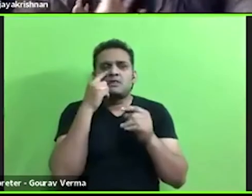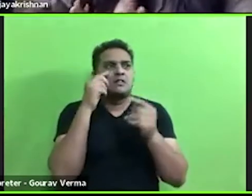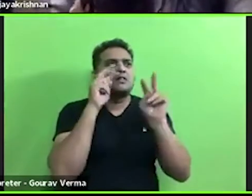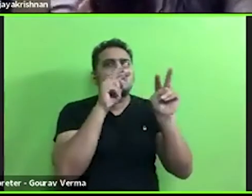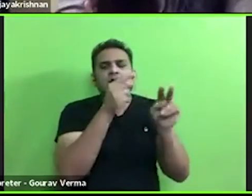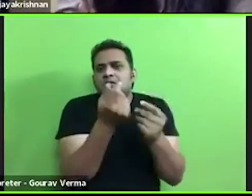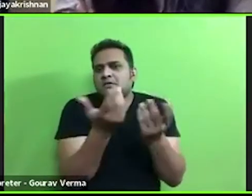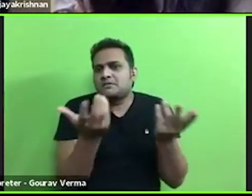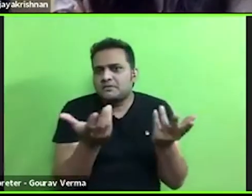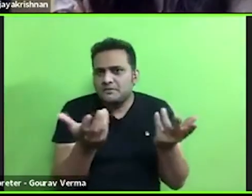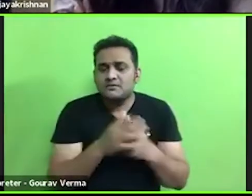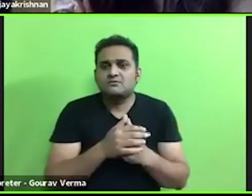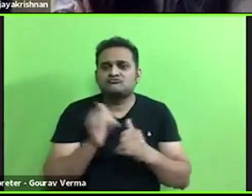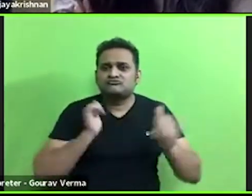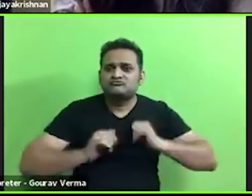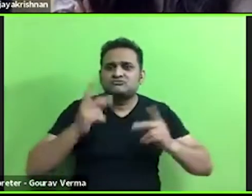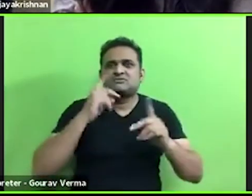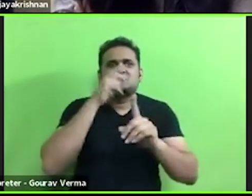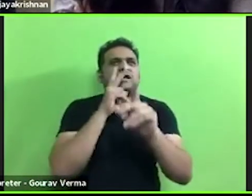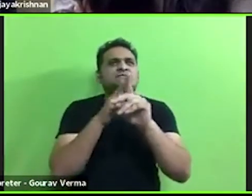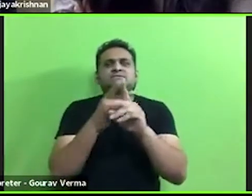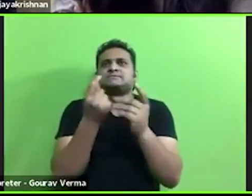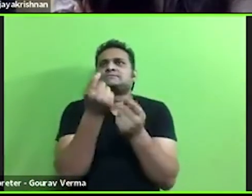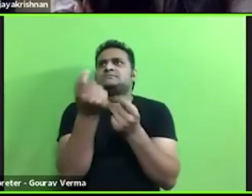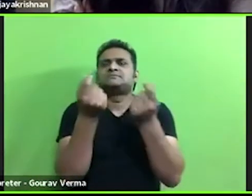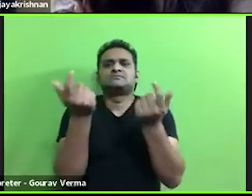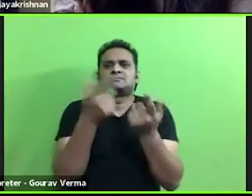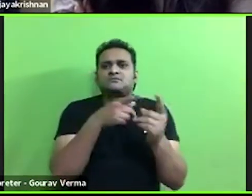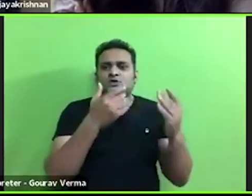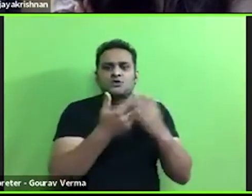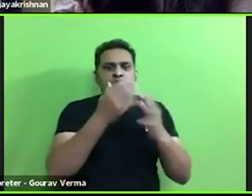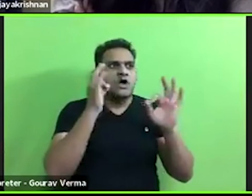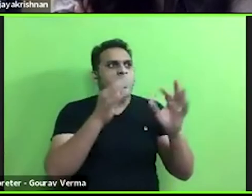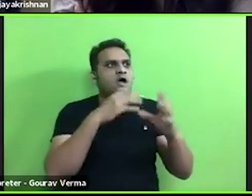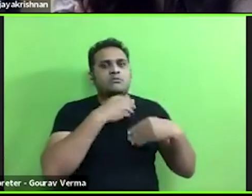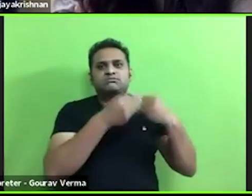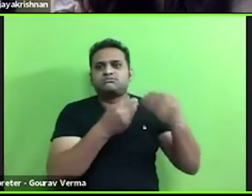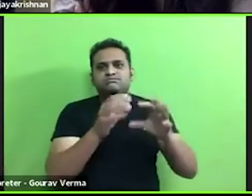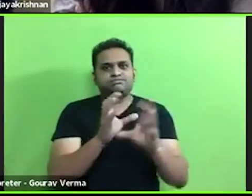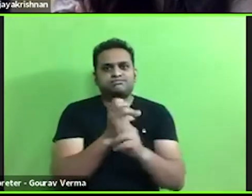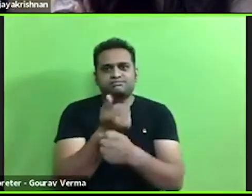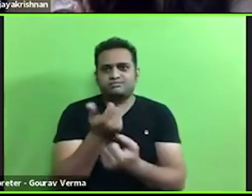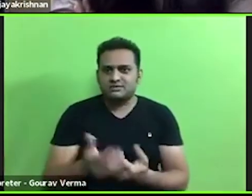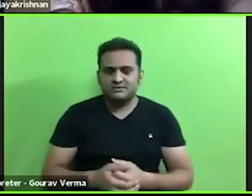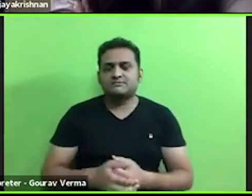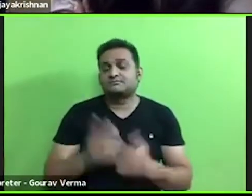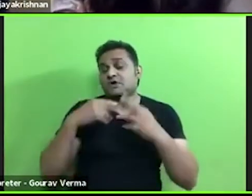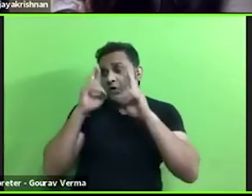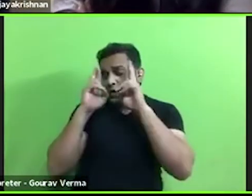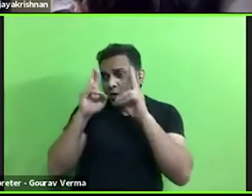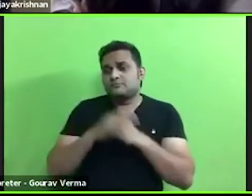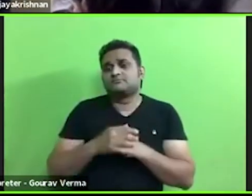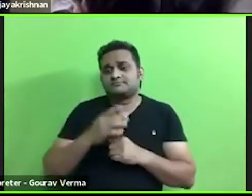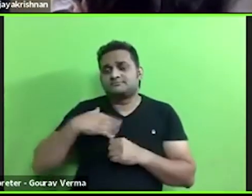same faces sitting in audience and who kind of appreciate to certain tones. So let's hope we will